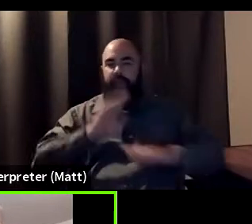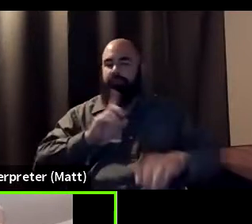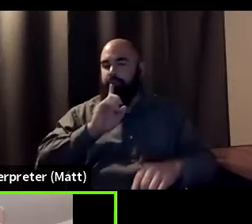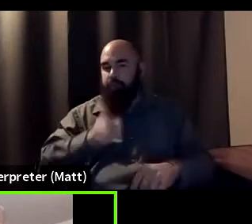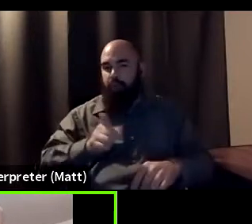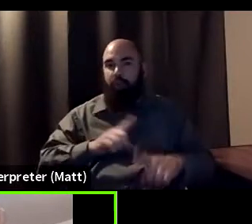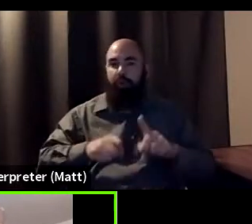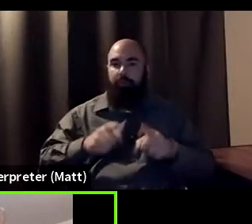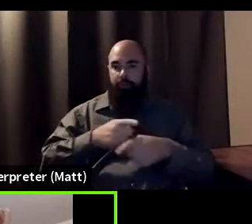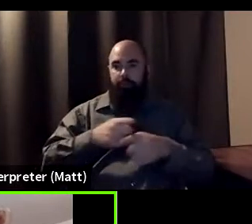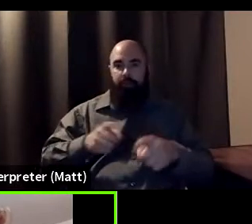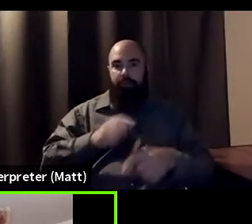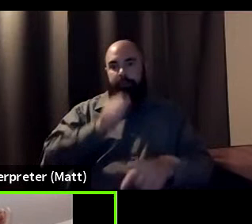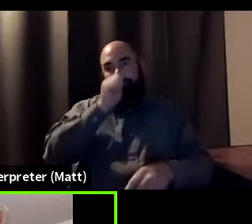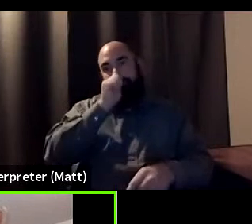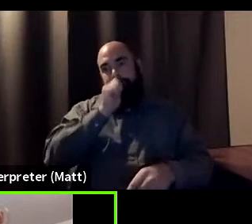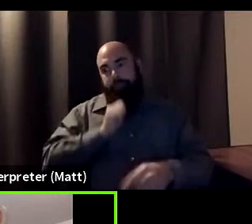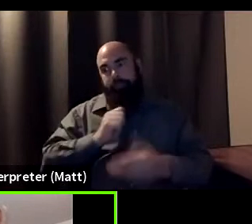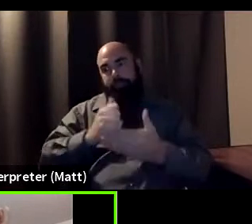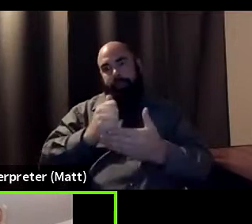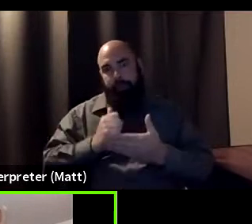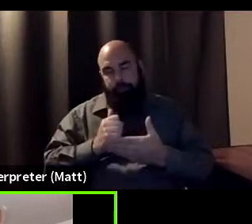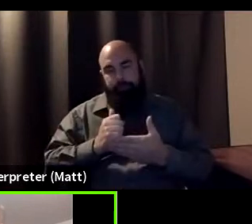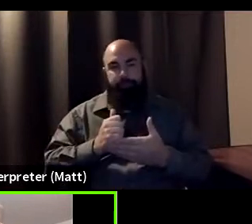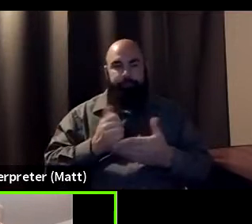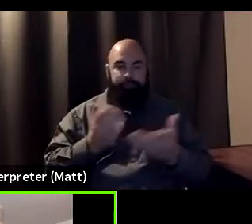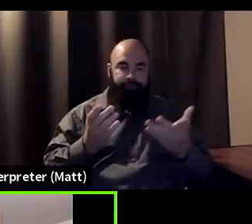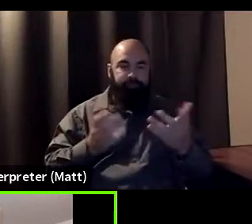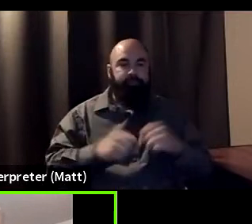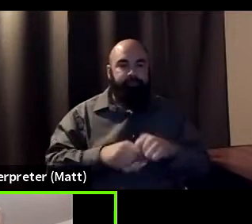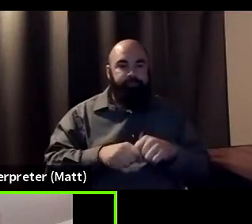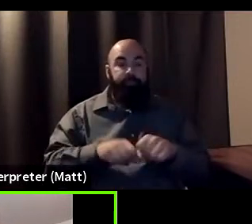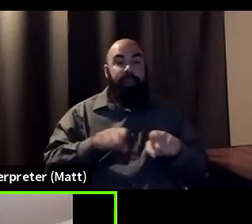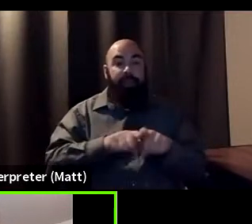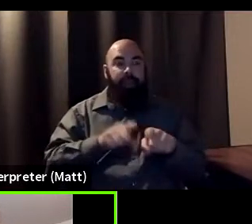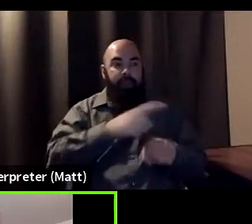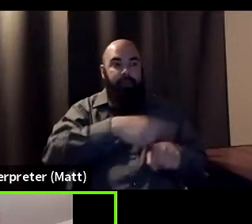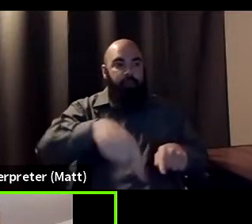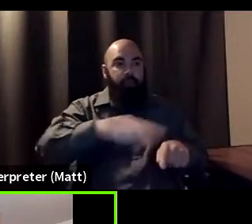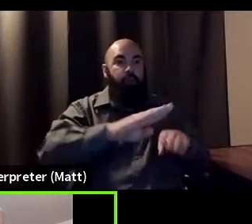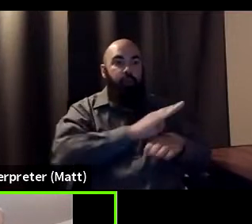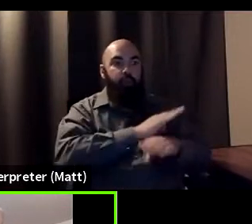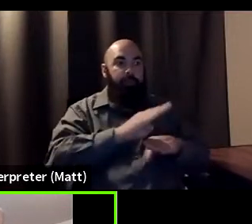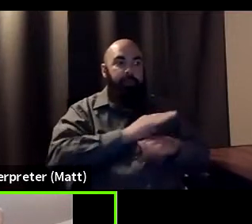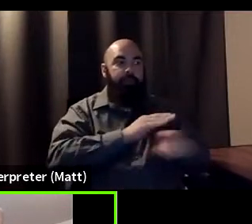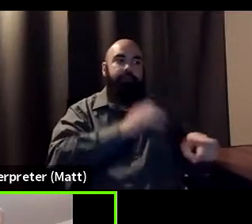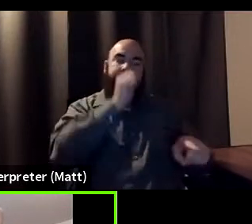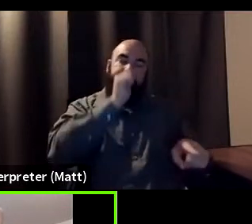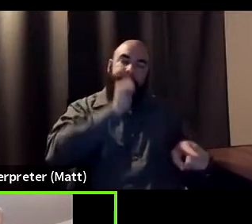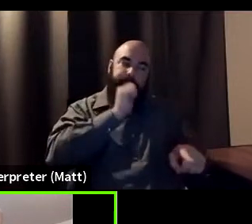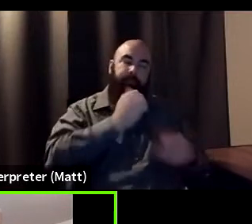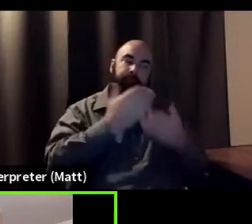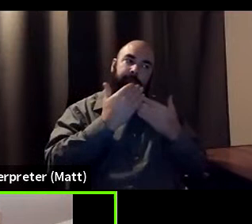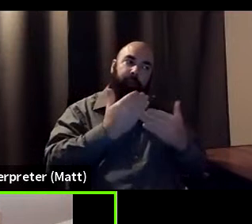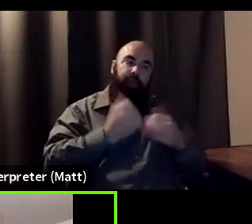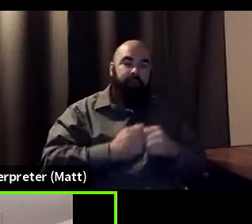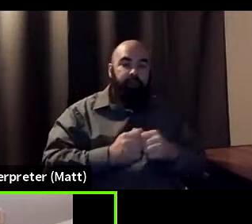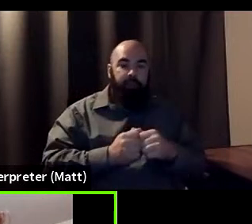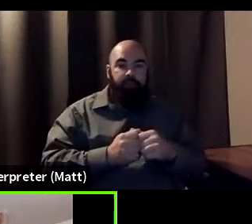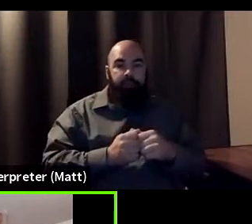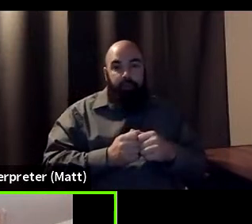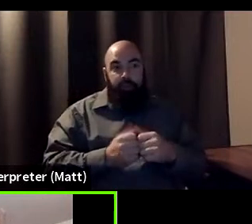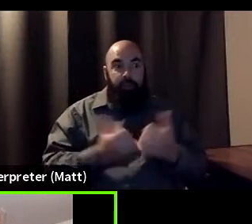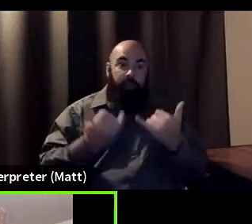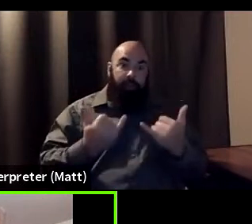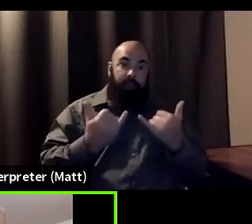their patience. We appreciate the neighboring business patience, but we really are outgrowing that area because we're going to